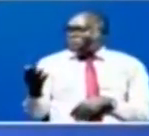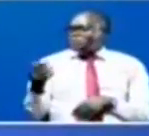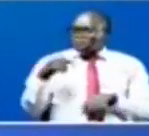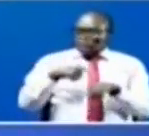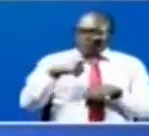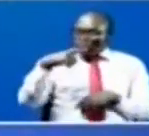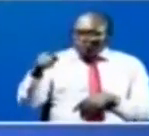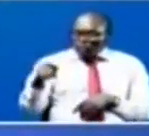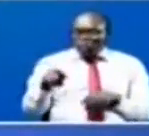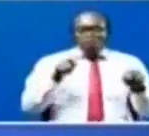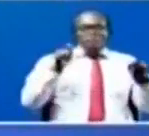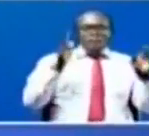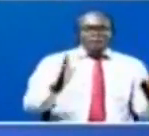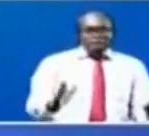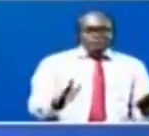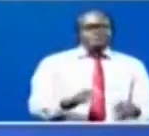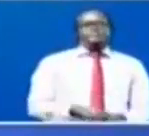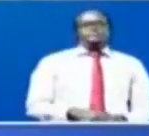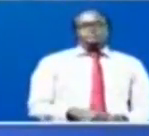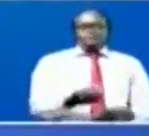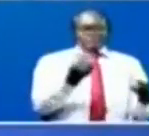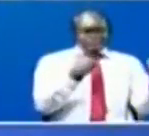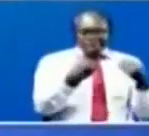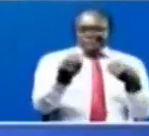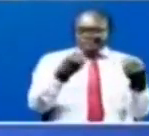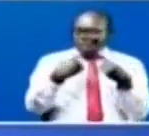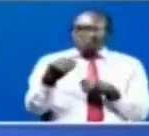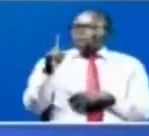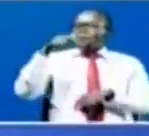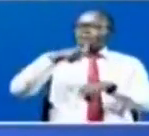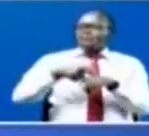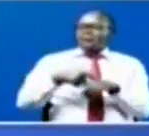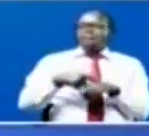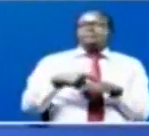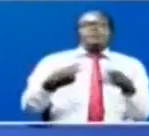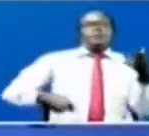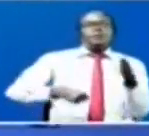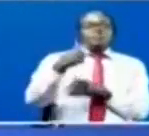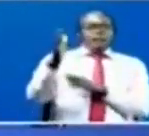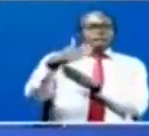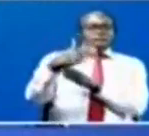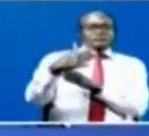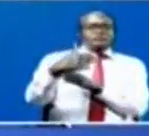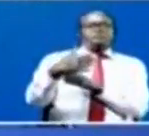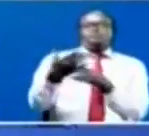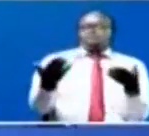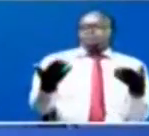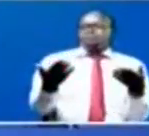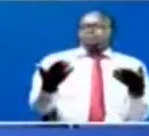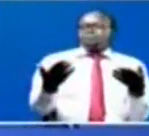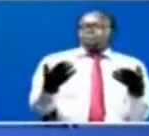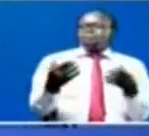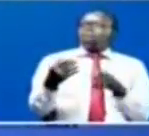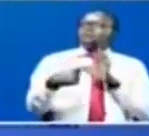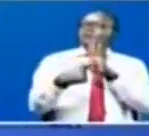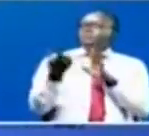for gigs, my manager is a very... Chakula ikue. He was shocked. Yeah. We buy like the big fish in Kisumu for, let's say we have, for example,